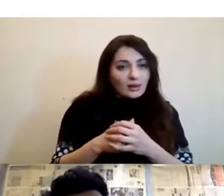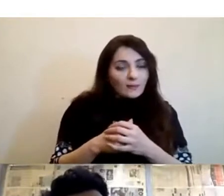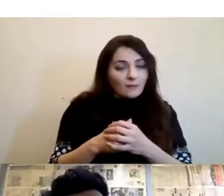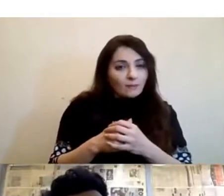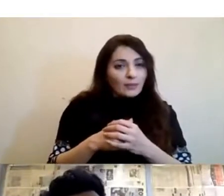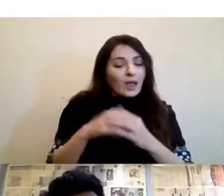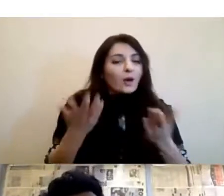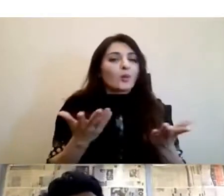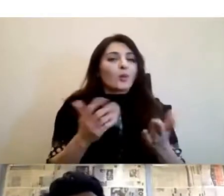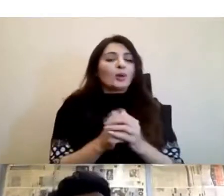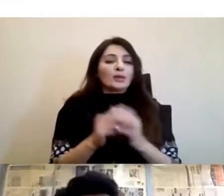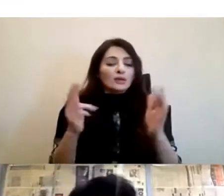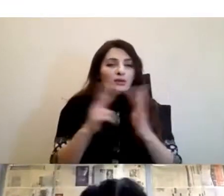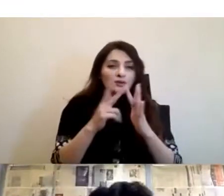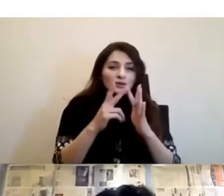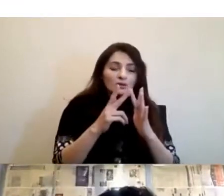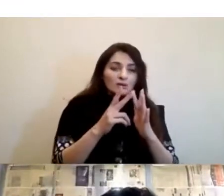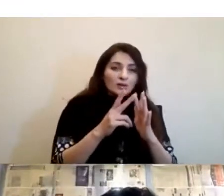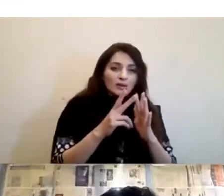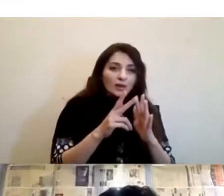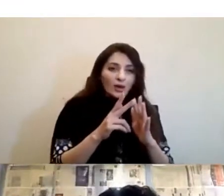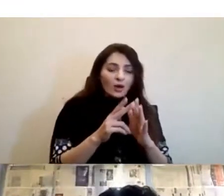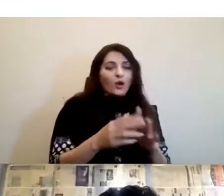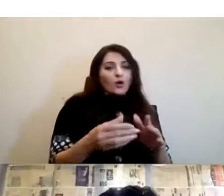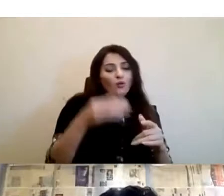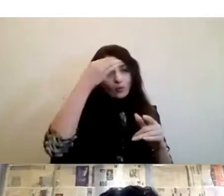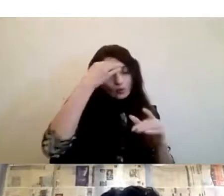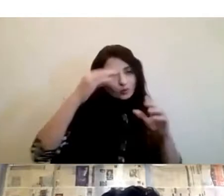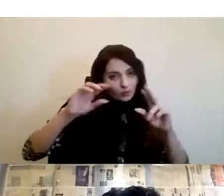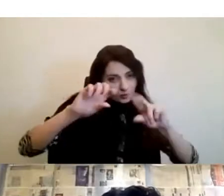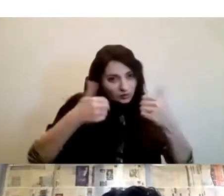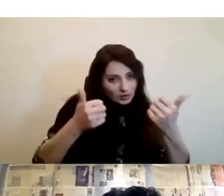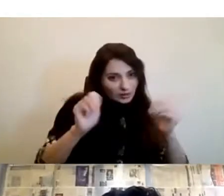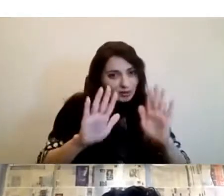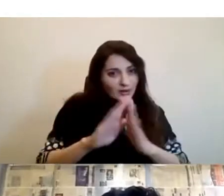to improve inclusion of persons with disabilities into employment?